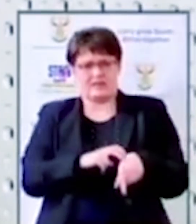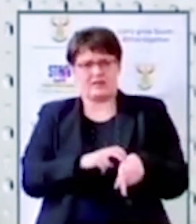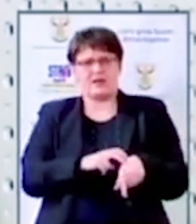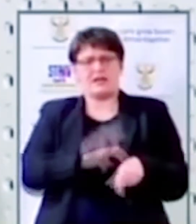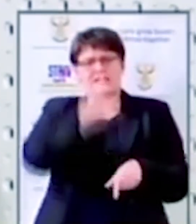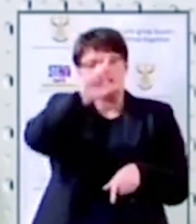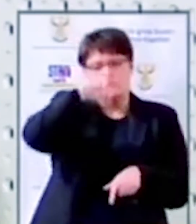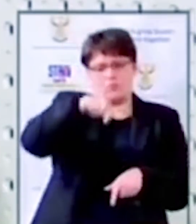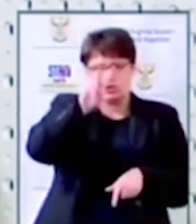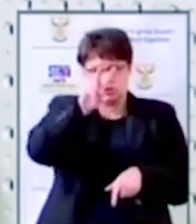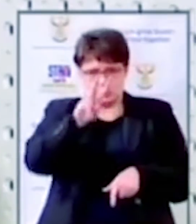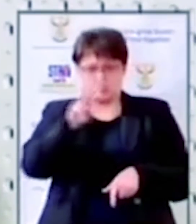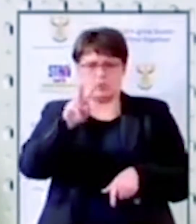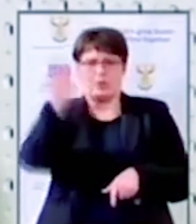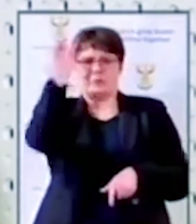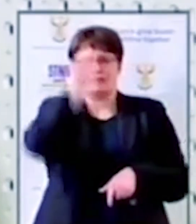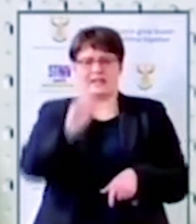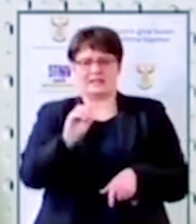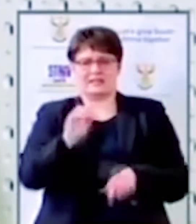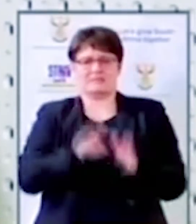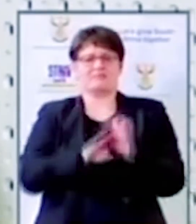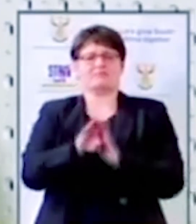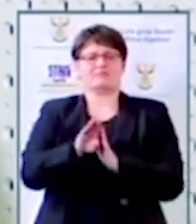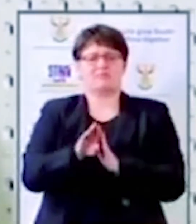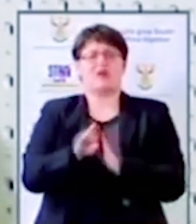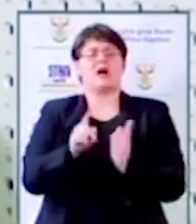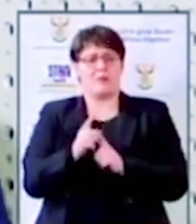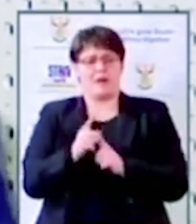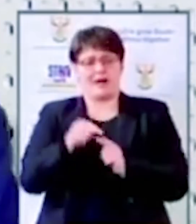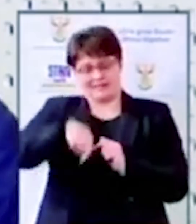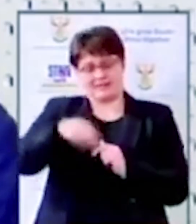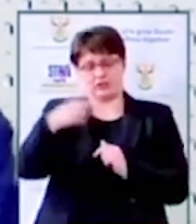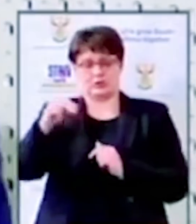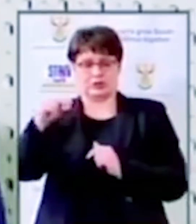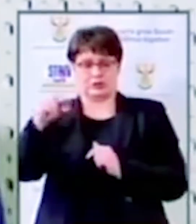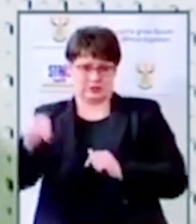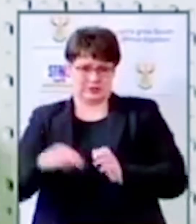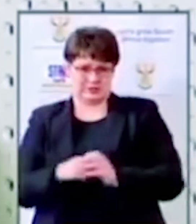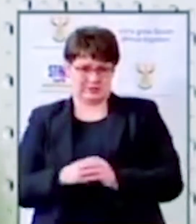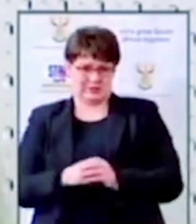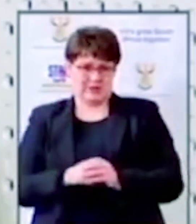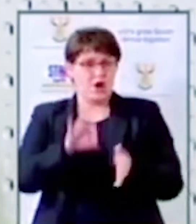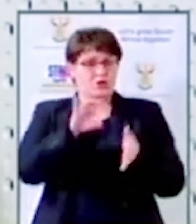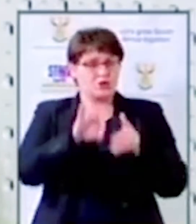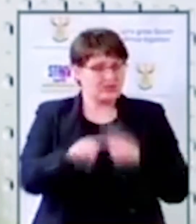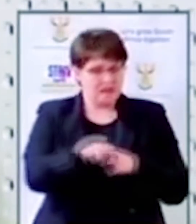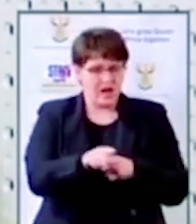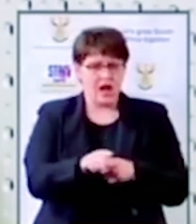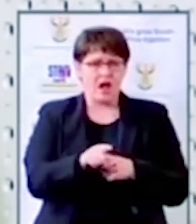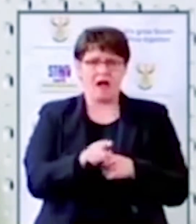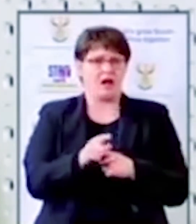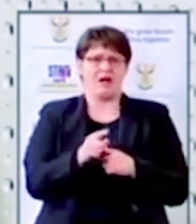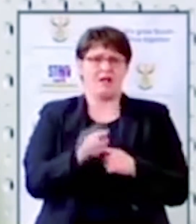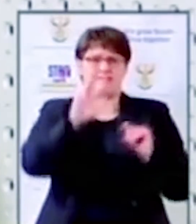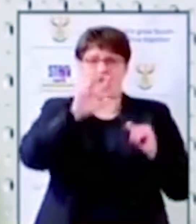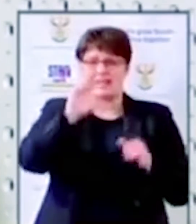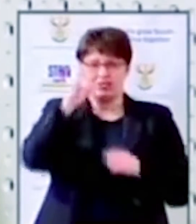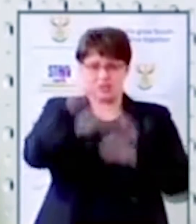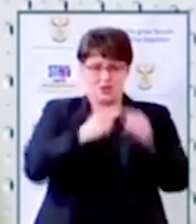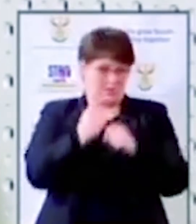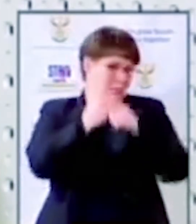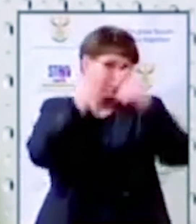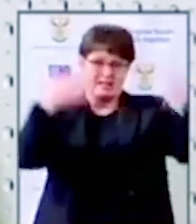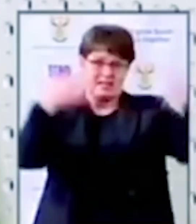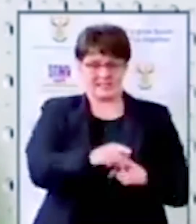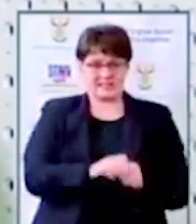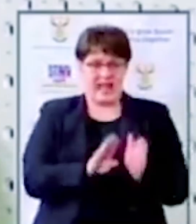7.2% in 2020. This is the largest contraction in nearly 90 years.